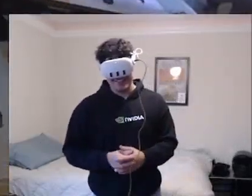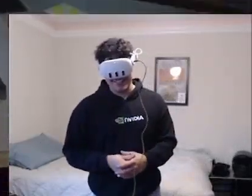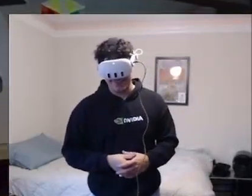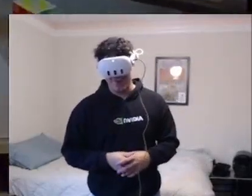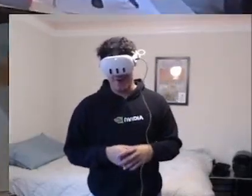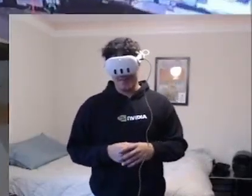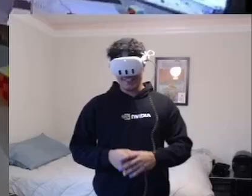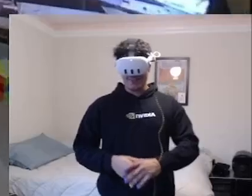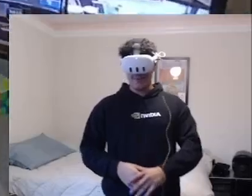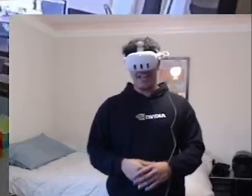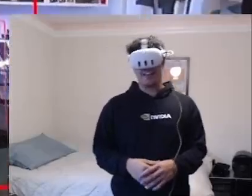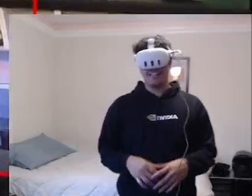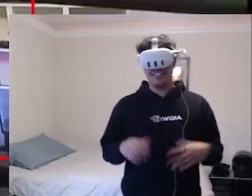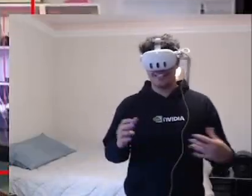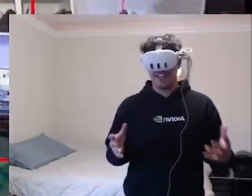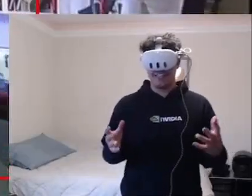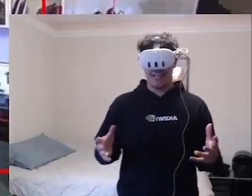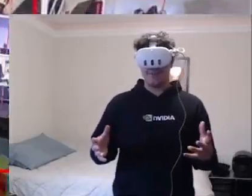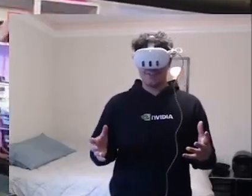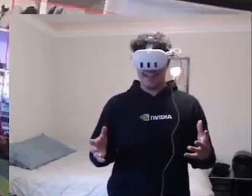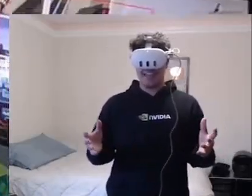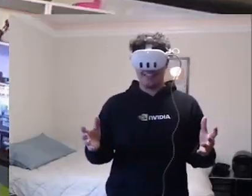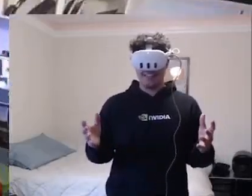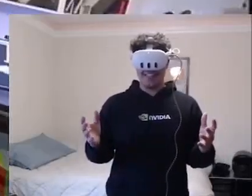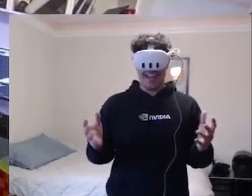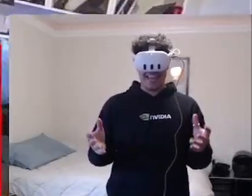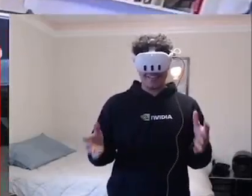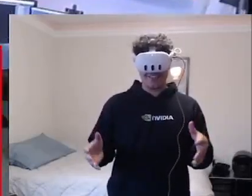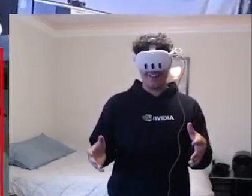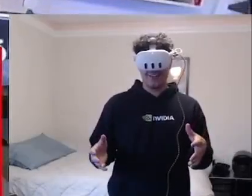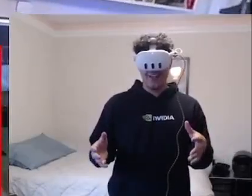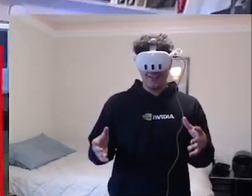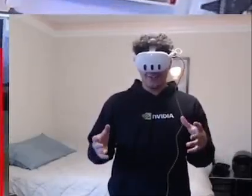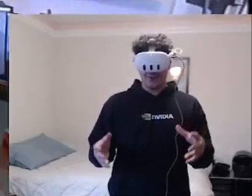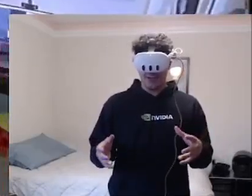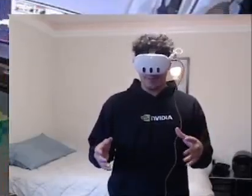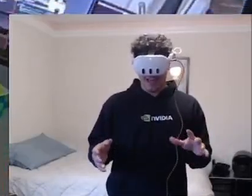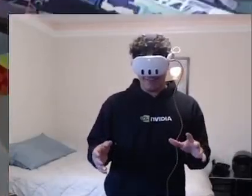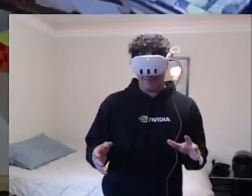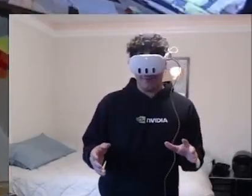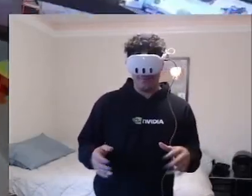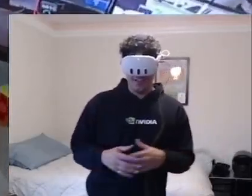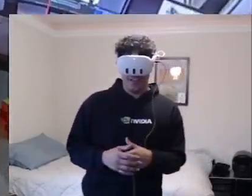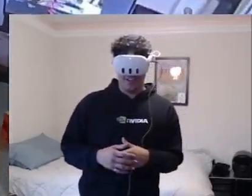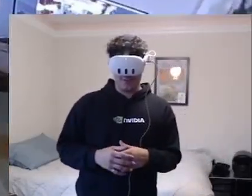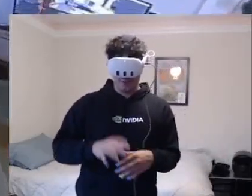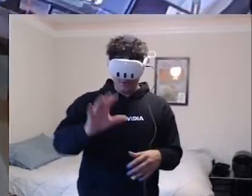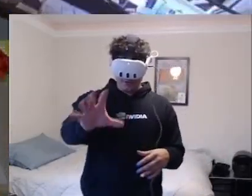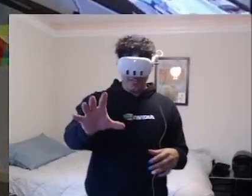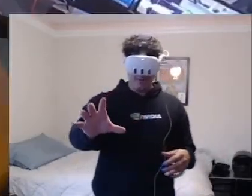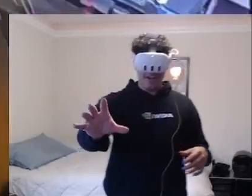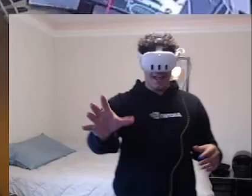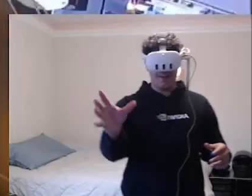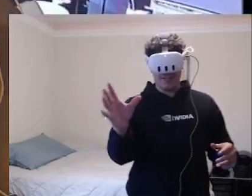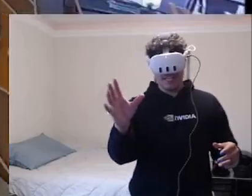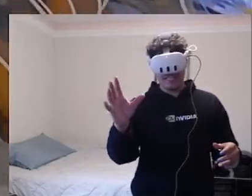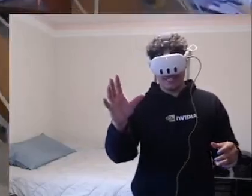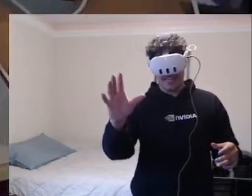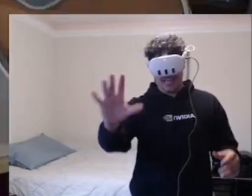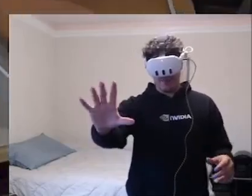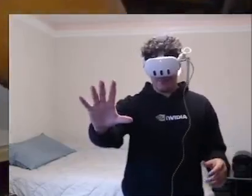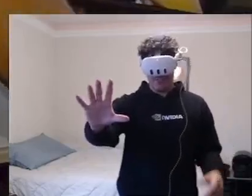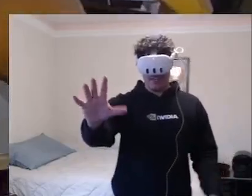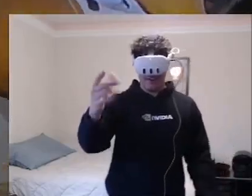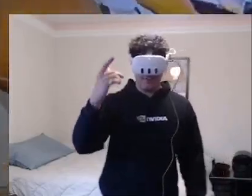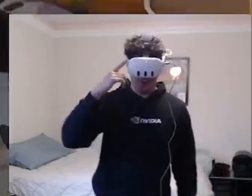ARSL stands for Augmented Reality Sign Language, and this is an ASL learning platform. So what you're seeing right now is